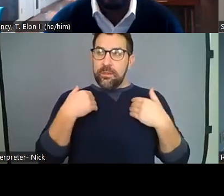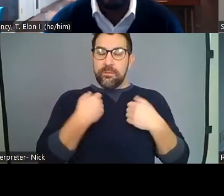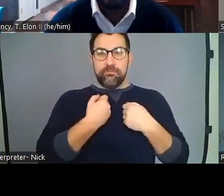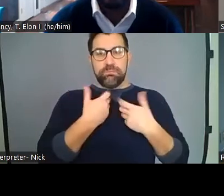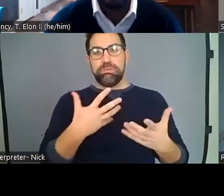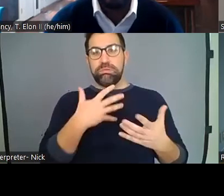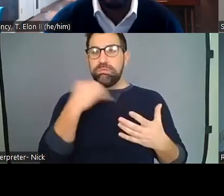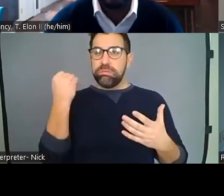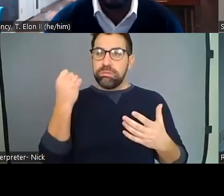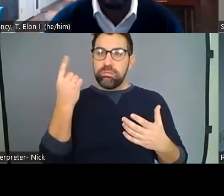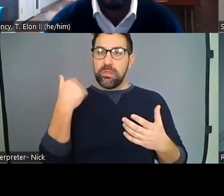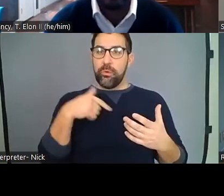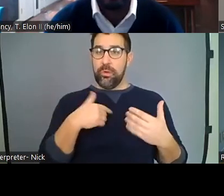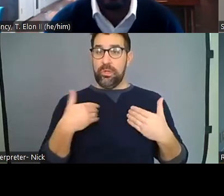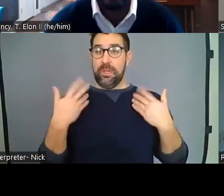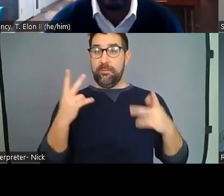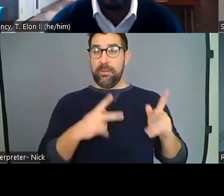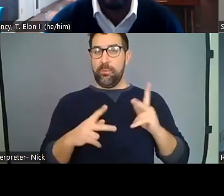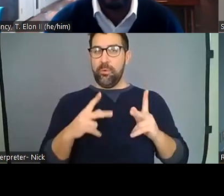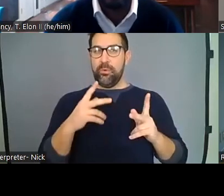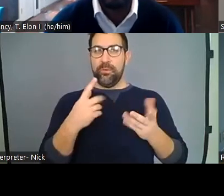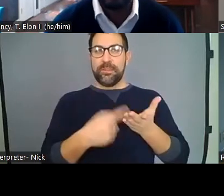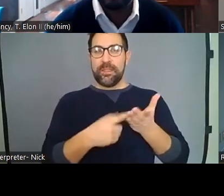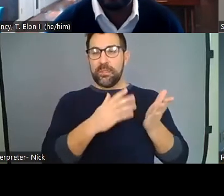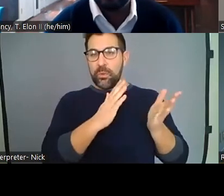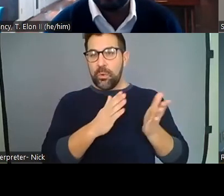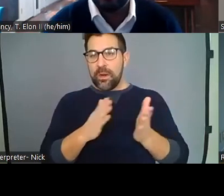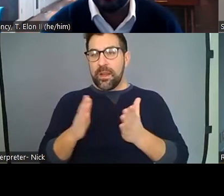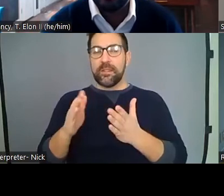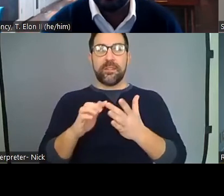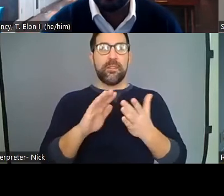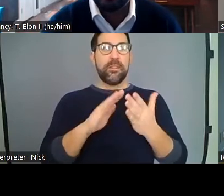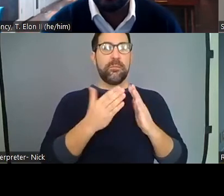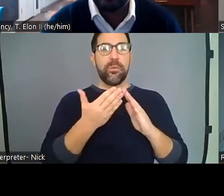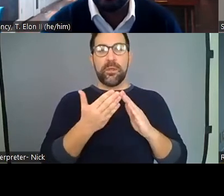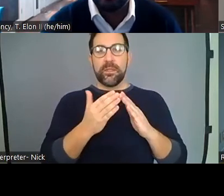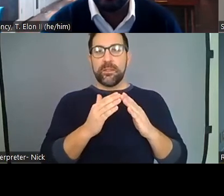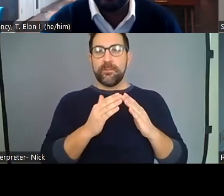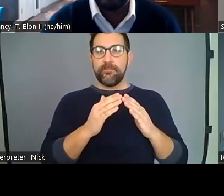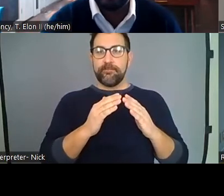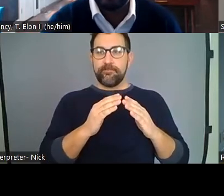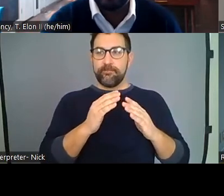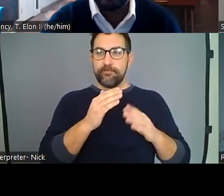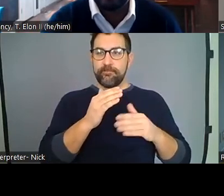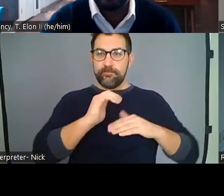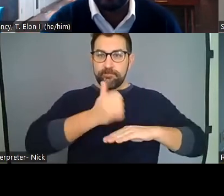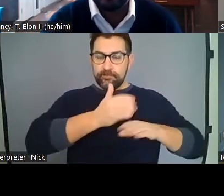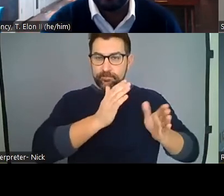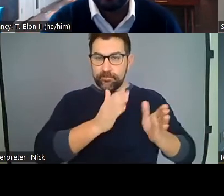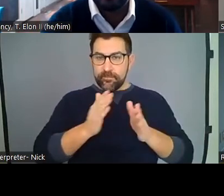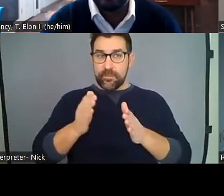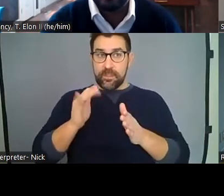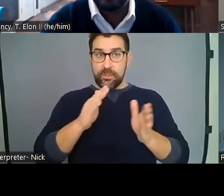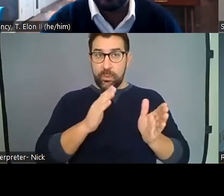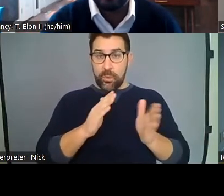people, because when we talk about organizing and when we talk about community building towards these efforts, as we are